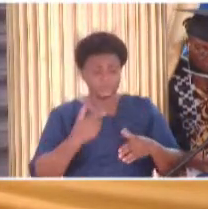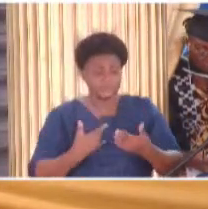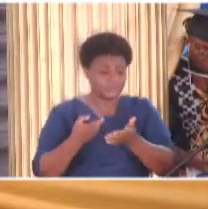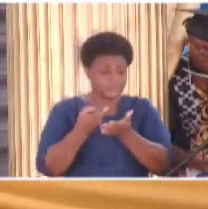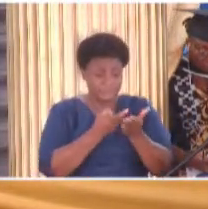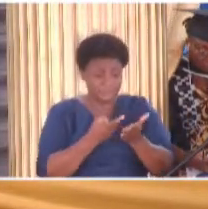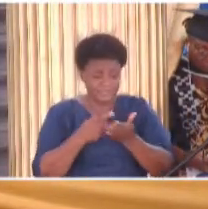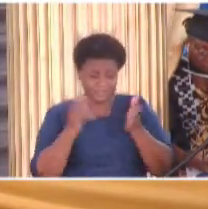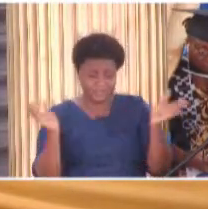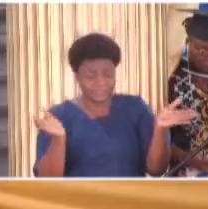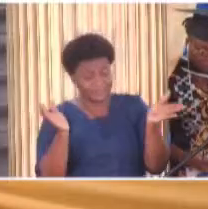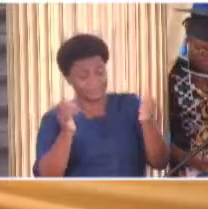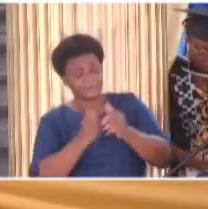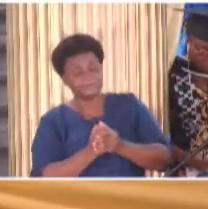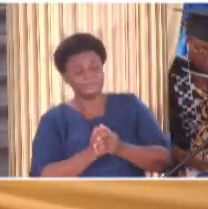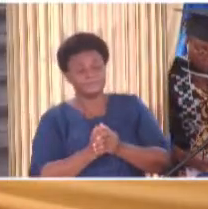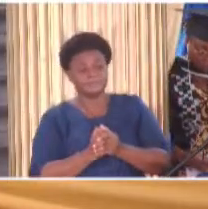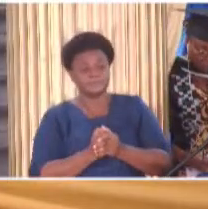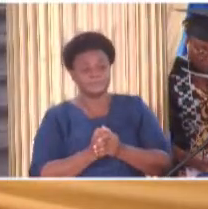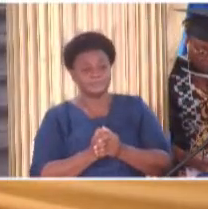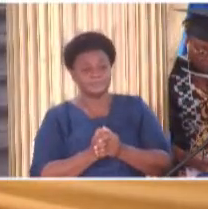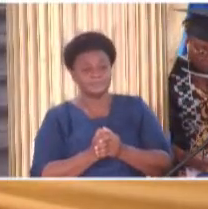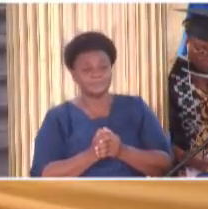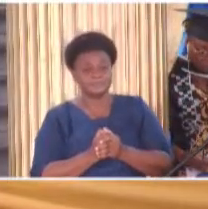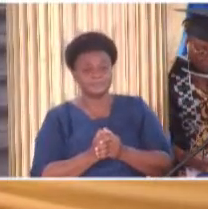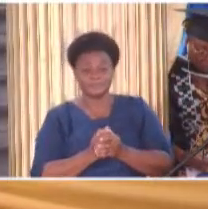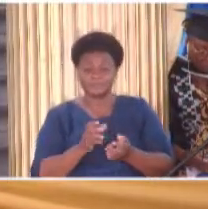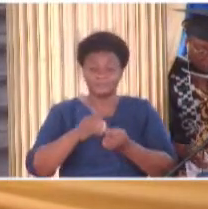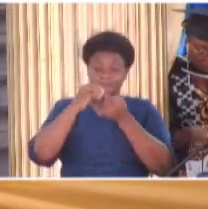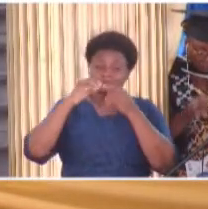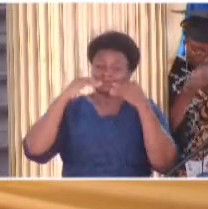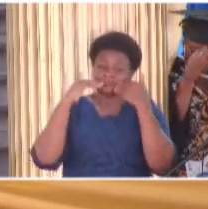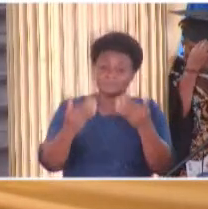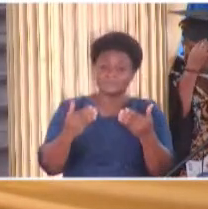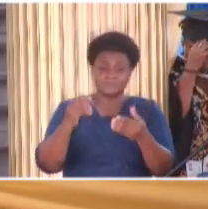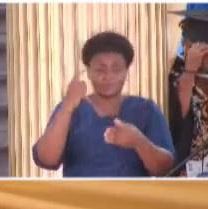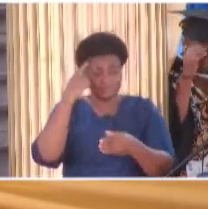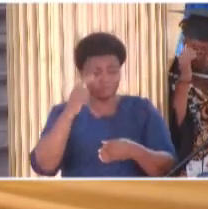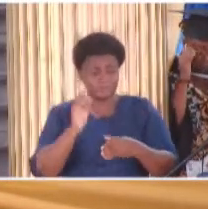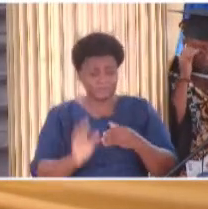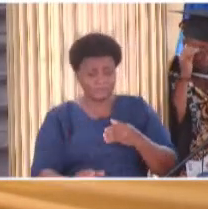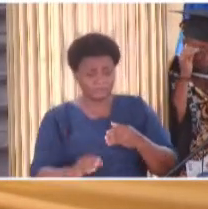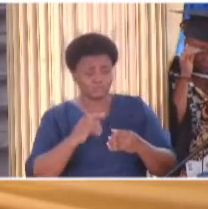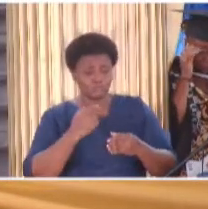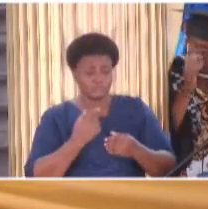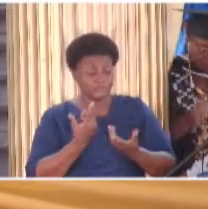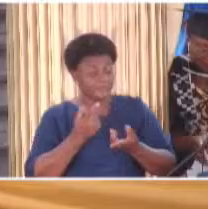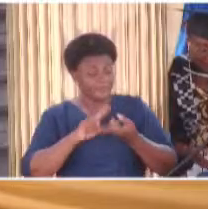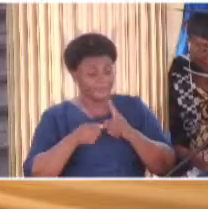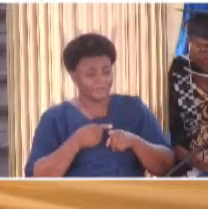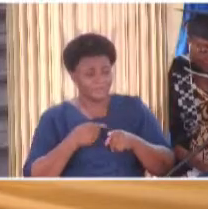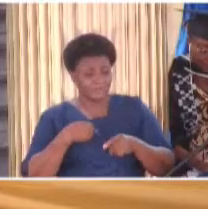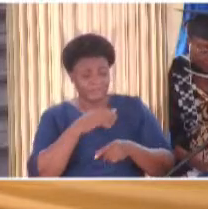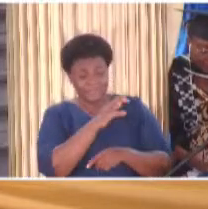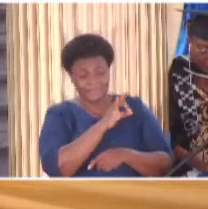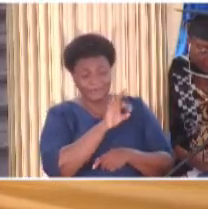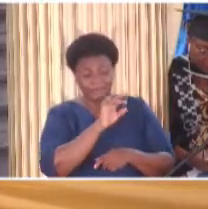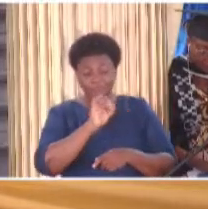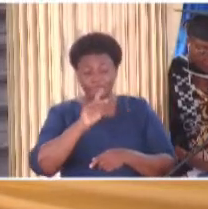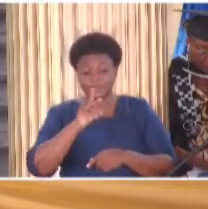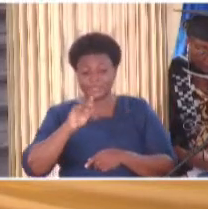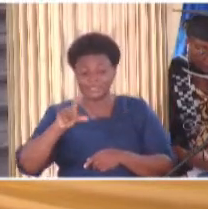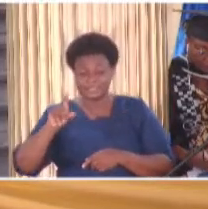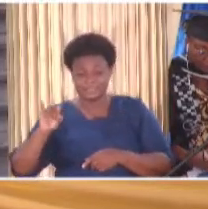discussions and encouragement. A special thank you goes to my childhood friend, Mr. Franklin Ousu Apia,